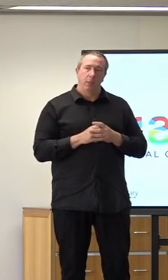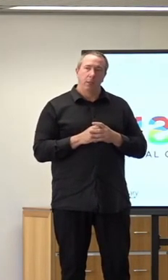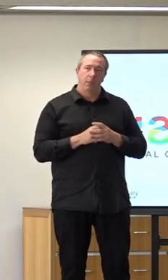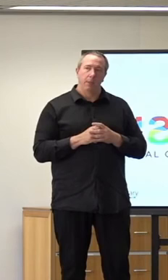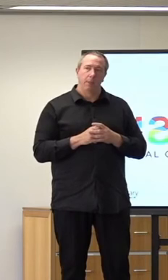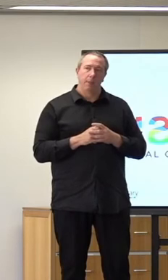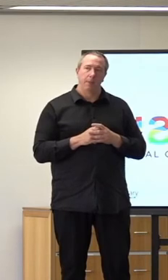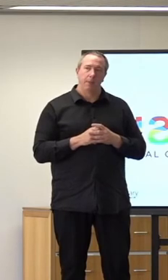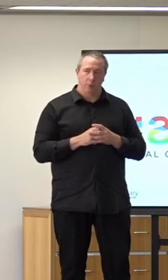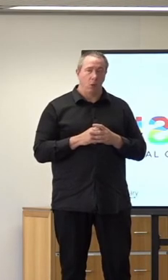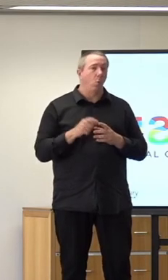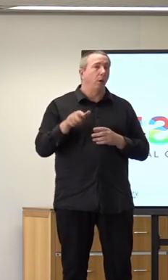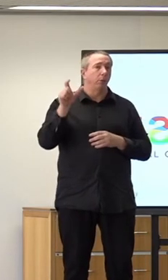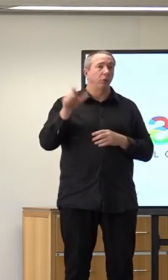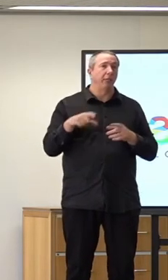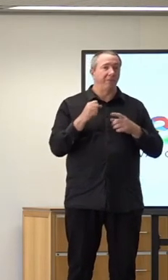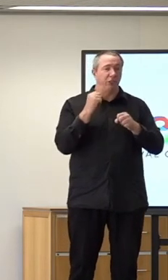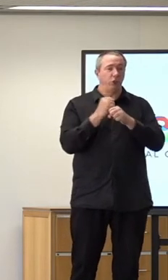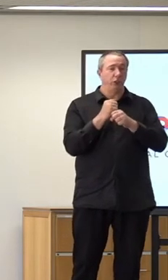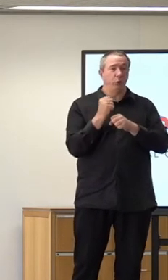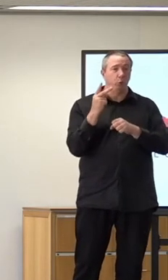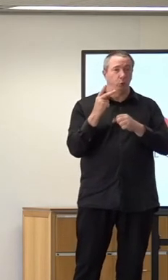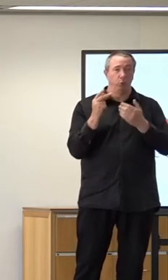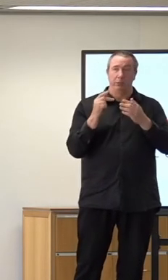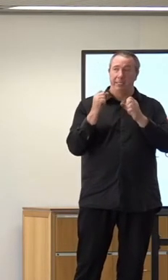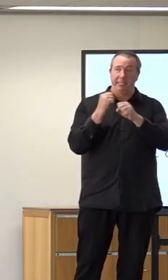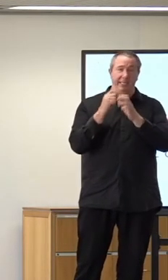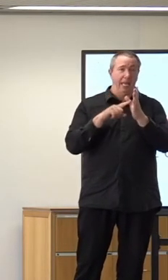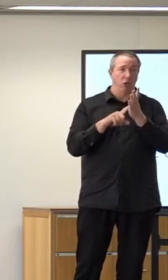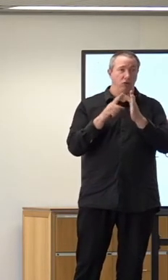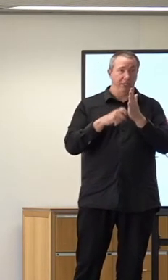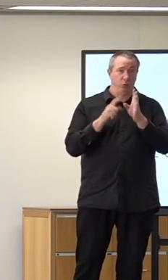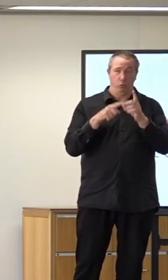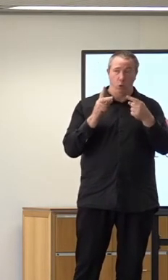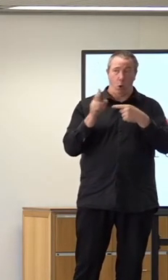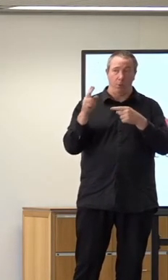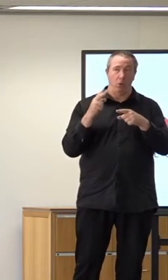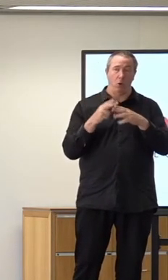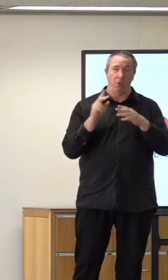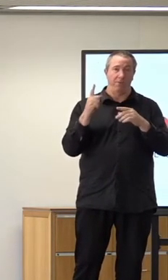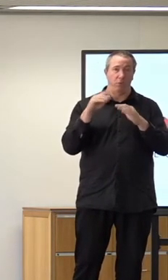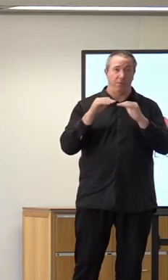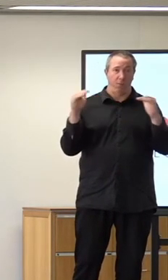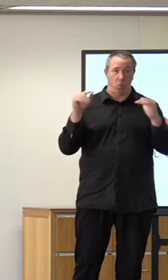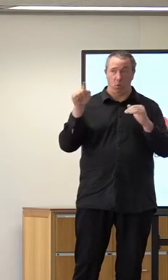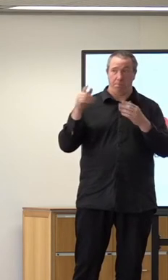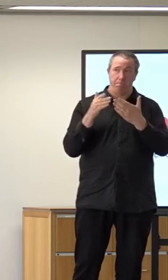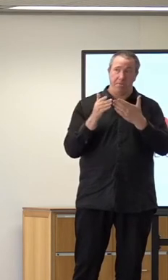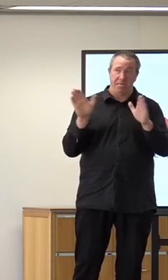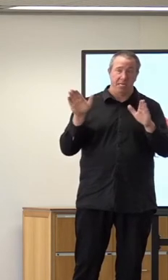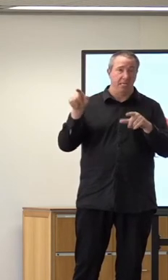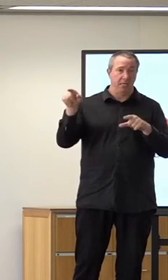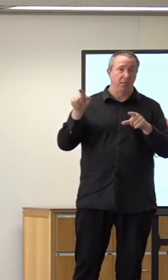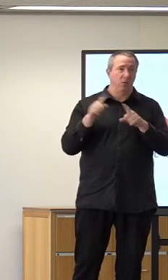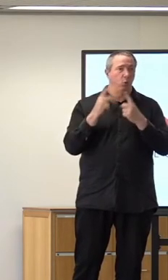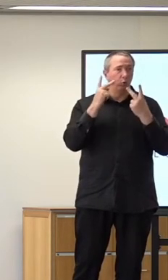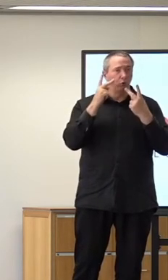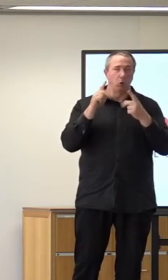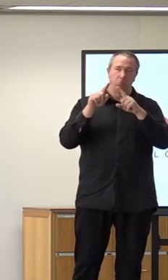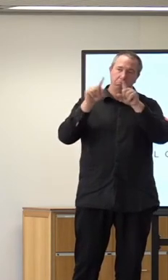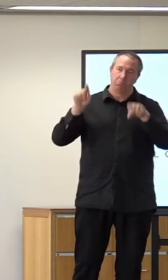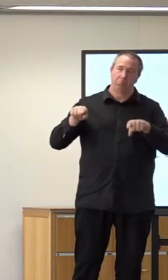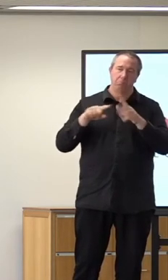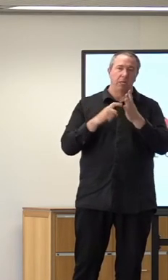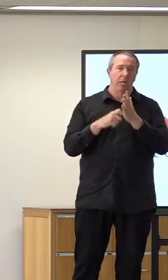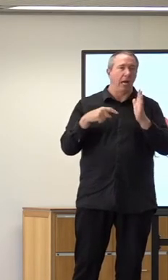is opening up a G2 gallery, which is one of the biggest galleries we have, and on the first floor, which would be showing works directly